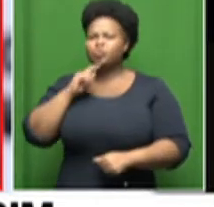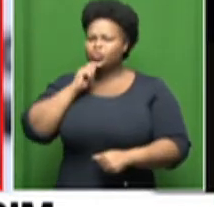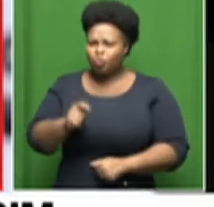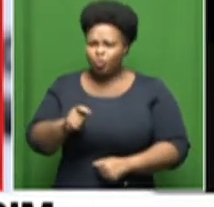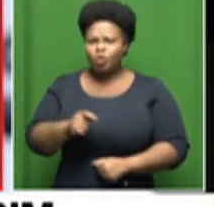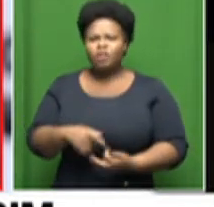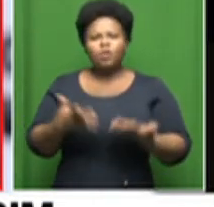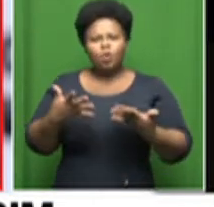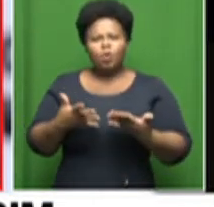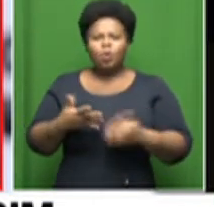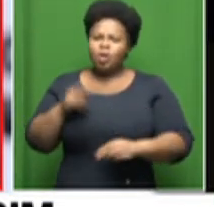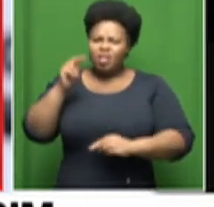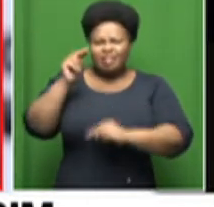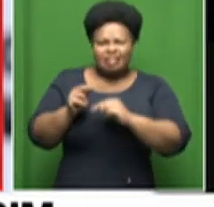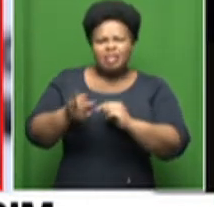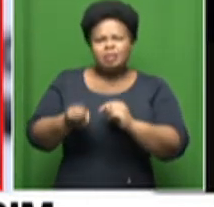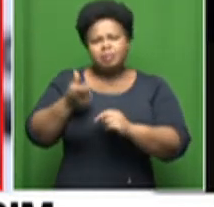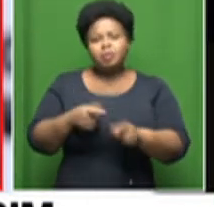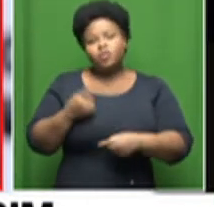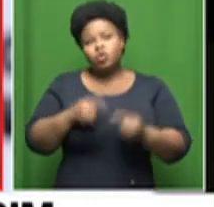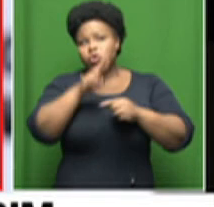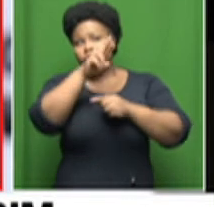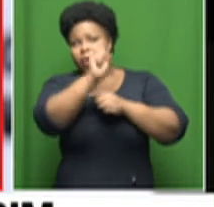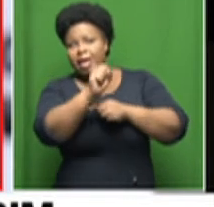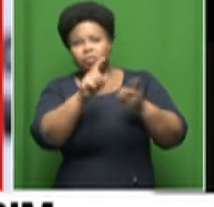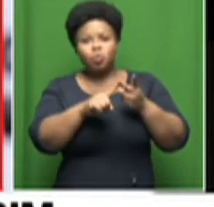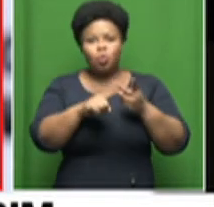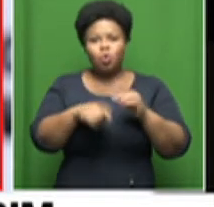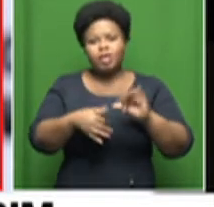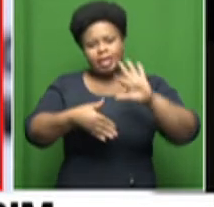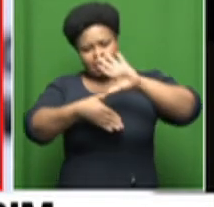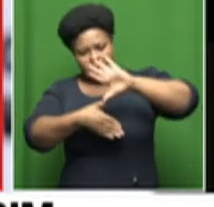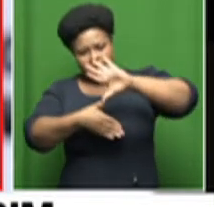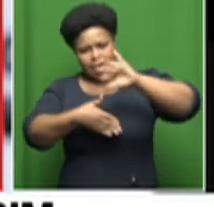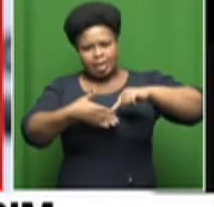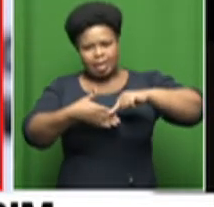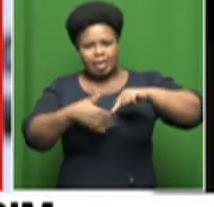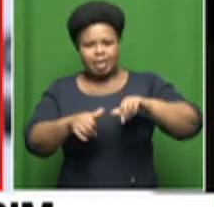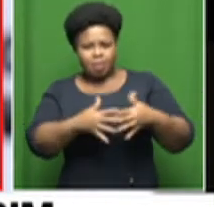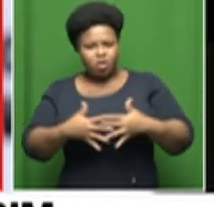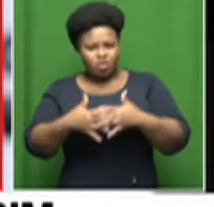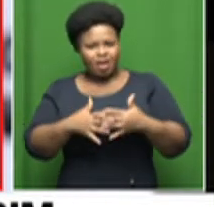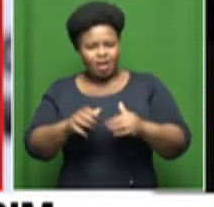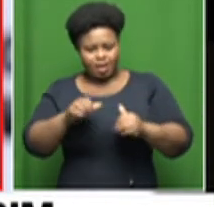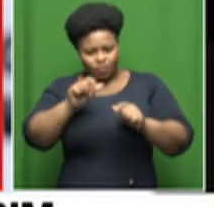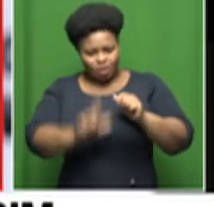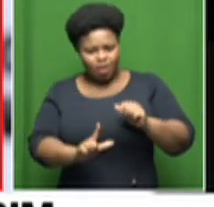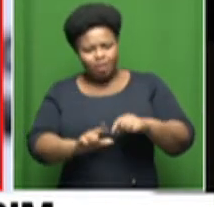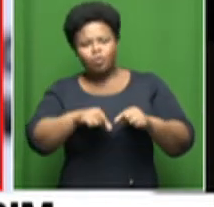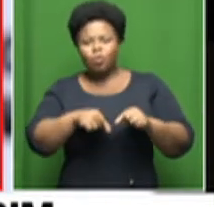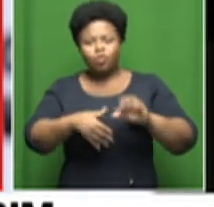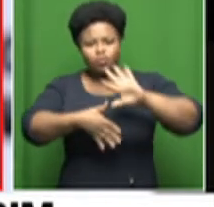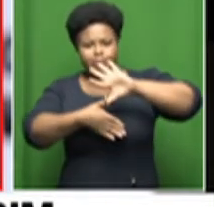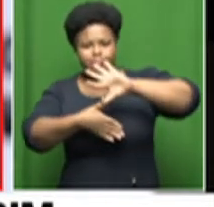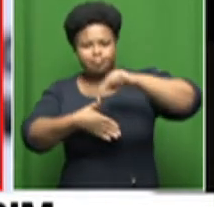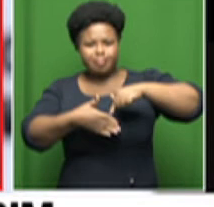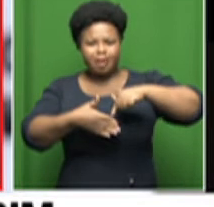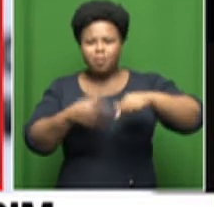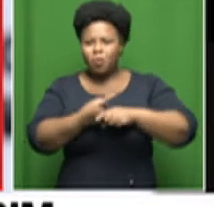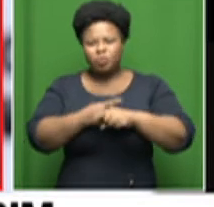in efficacy compared to the US or compared to Latin America. So that's the overall evidence. I